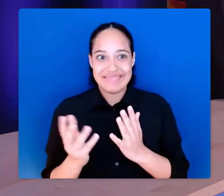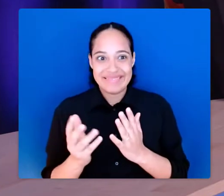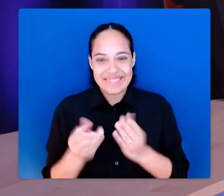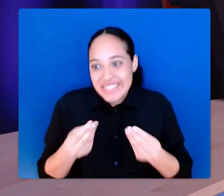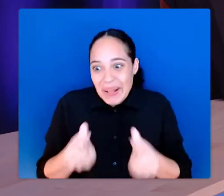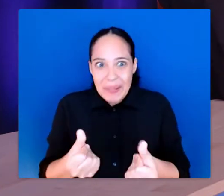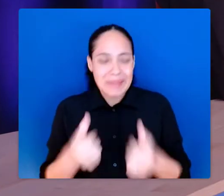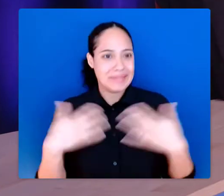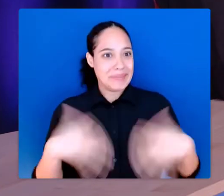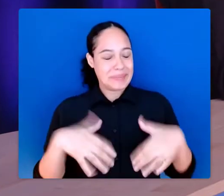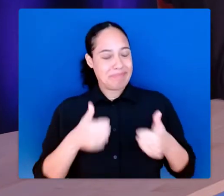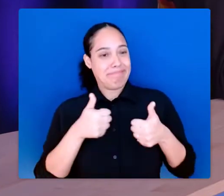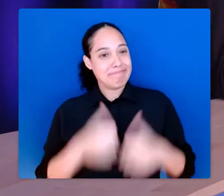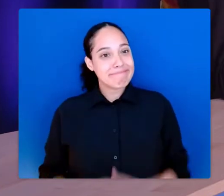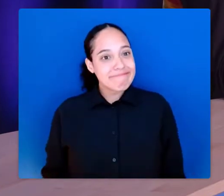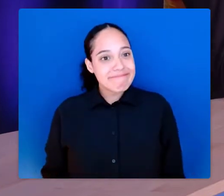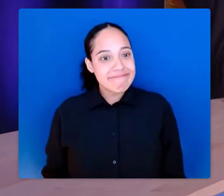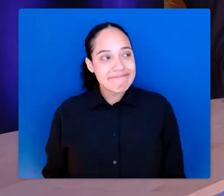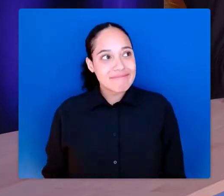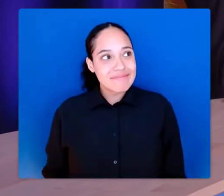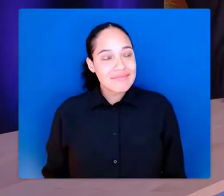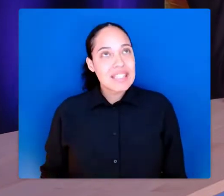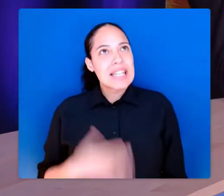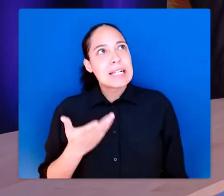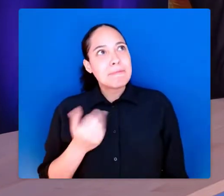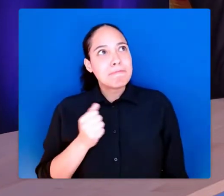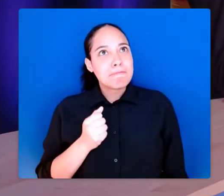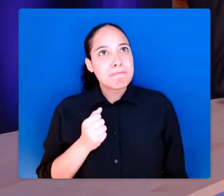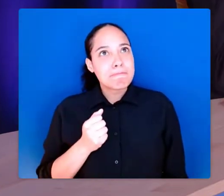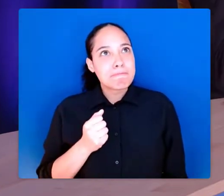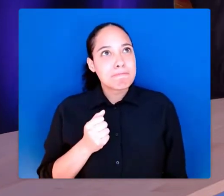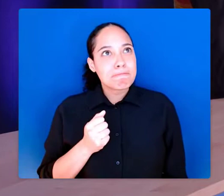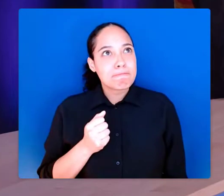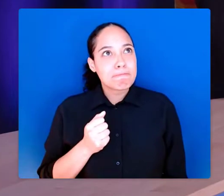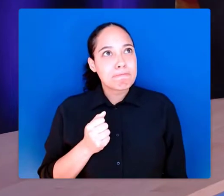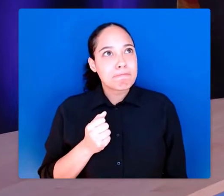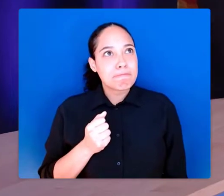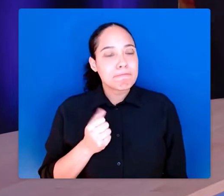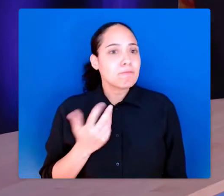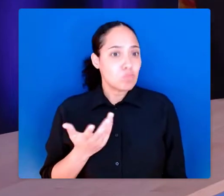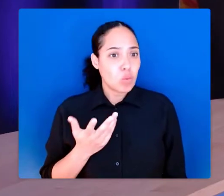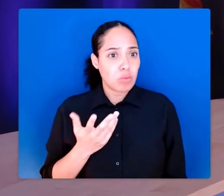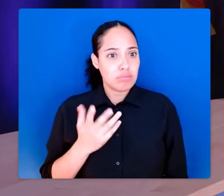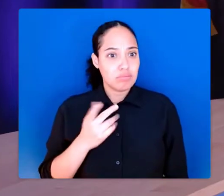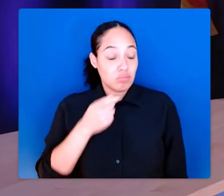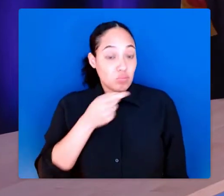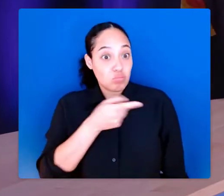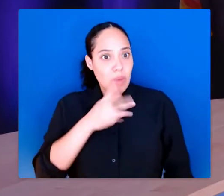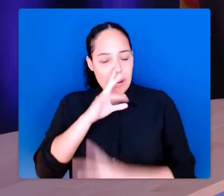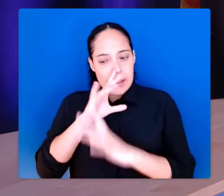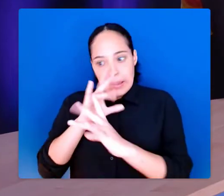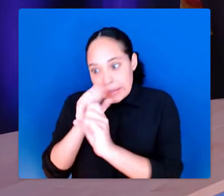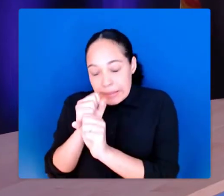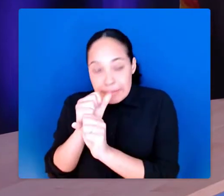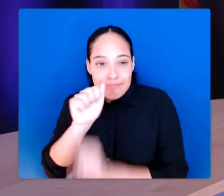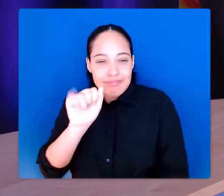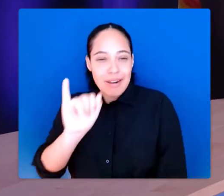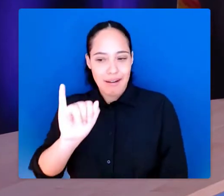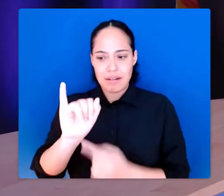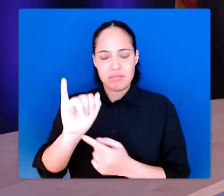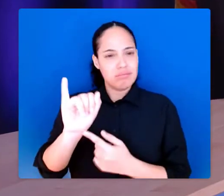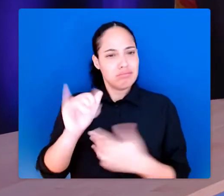Priyanka. Hi Priyanka, how are you doing? Hey there. Hi guys. I'm good. I'm good. Glad Thank, to be on your show talking of all things